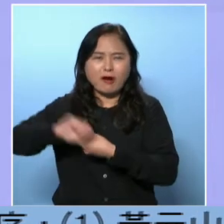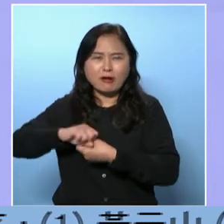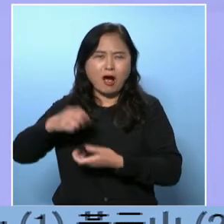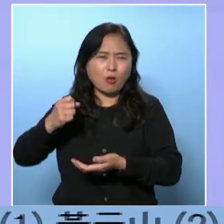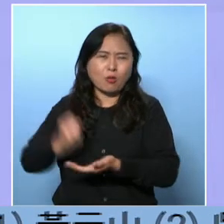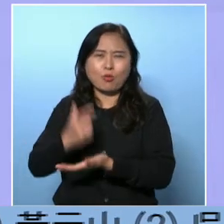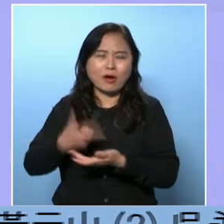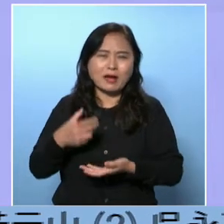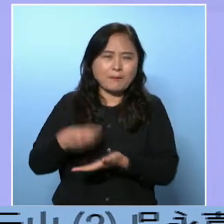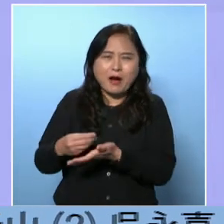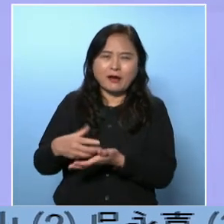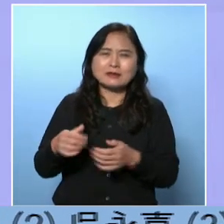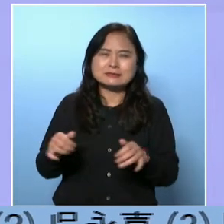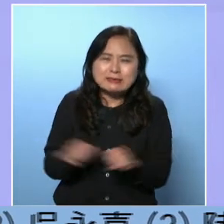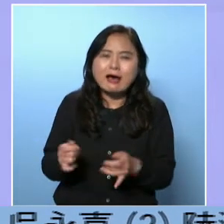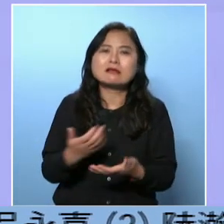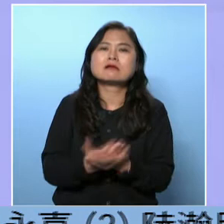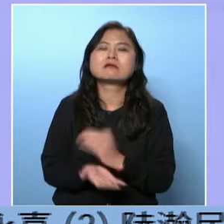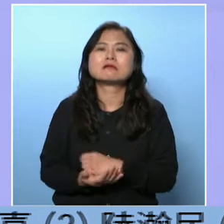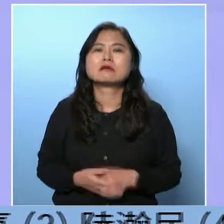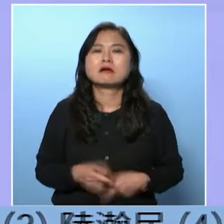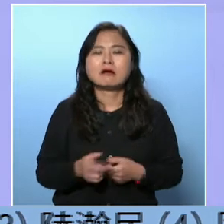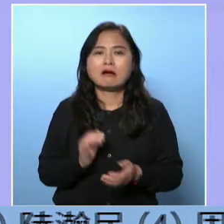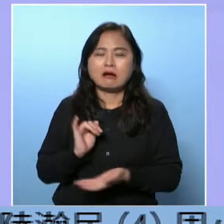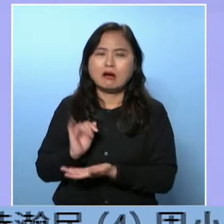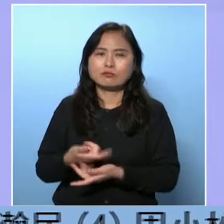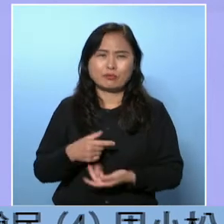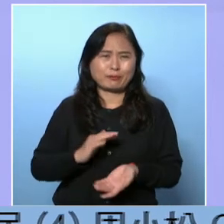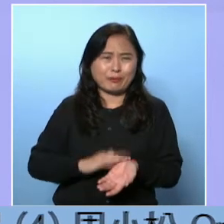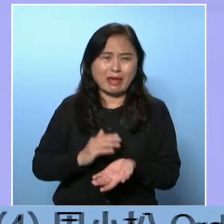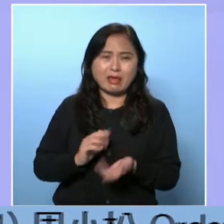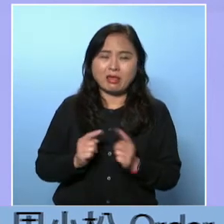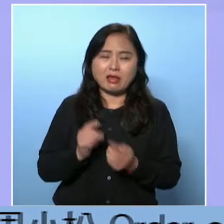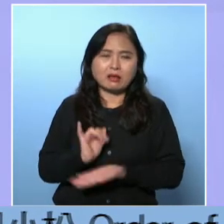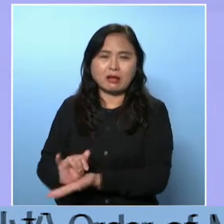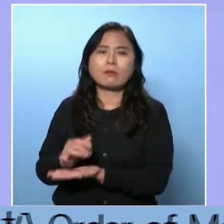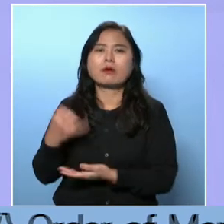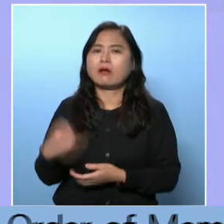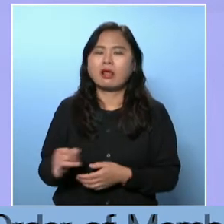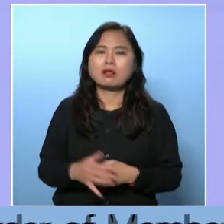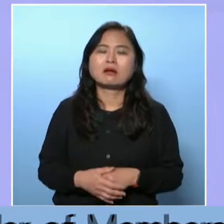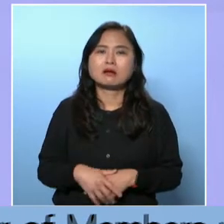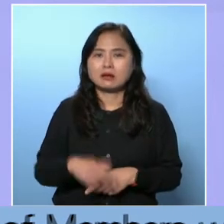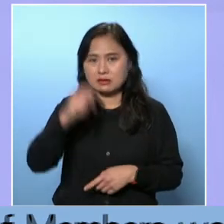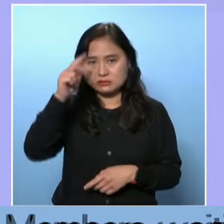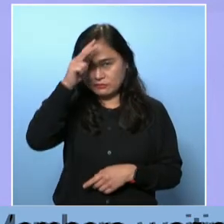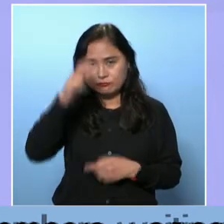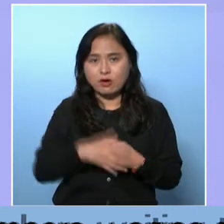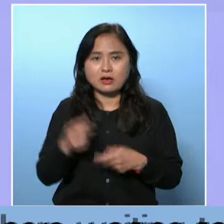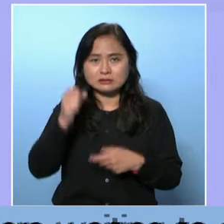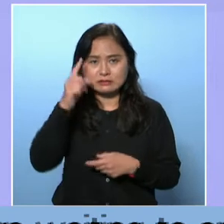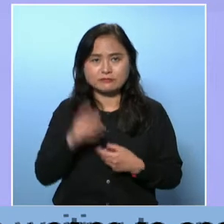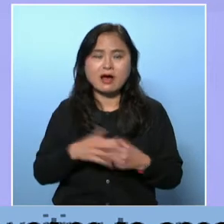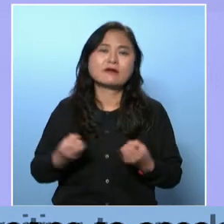up to buy them, and some, and there are also speculation hoarding. Now patients are waiting to be